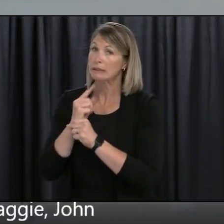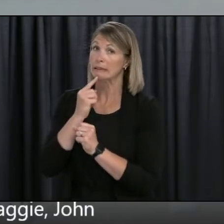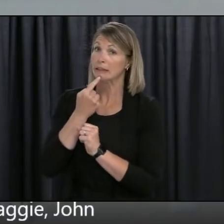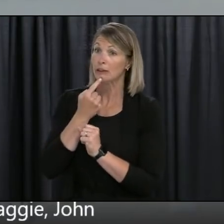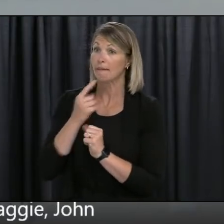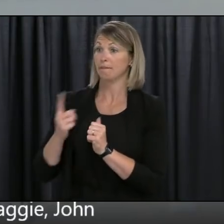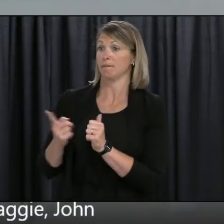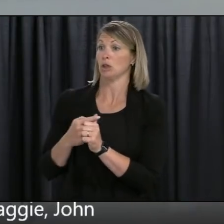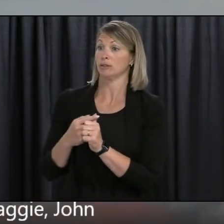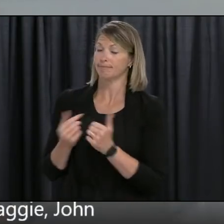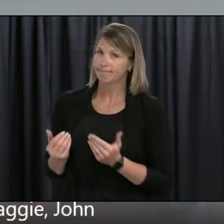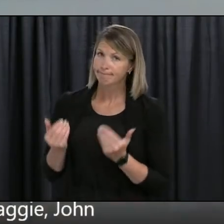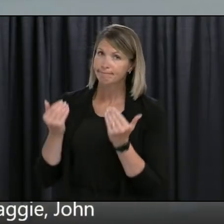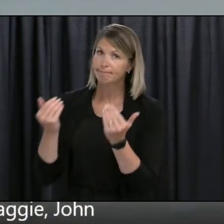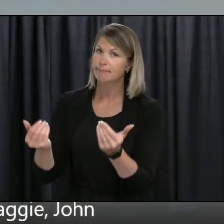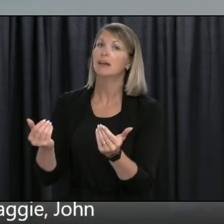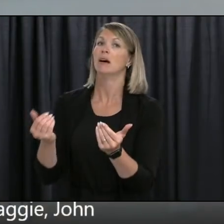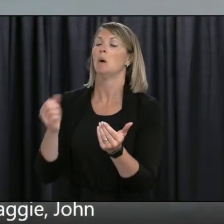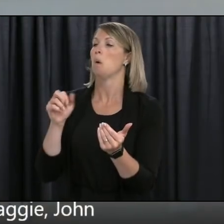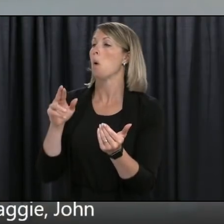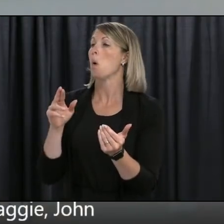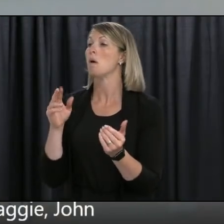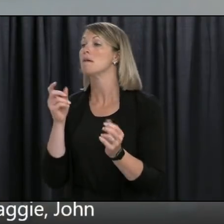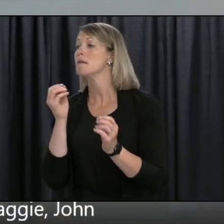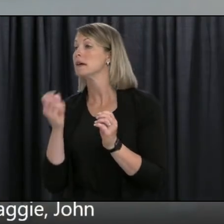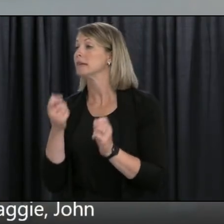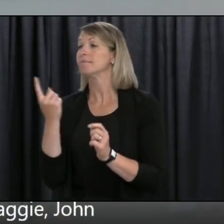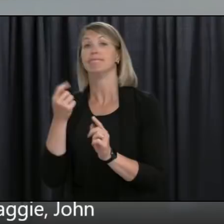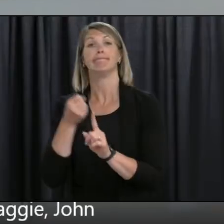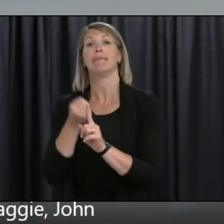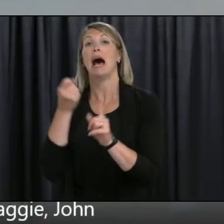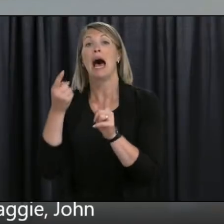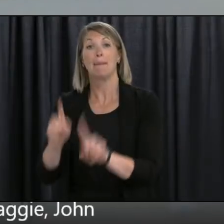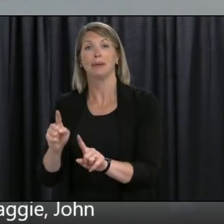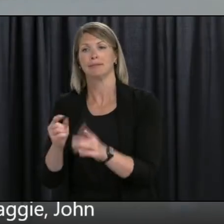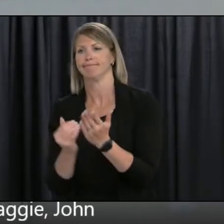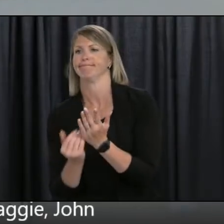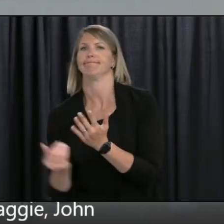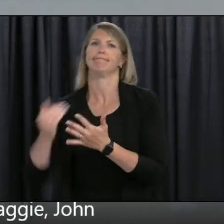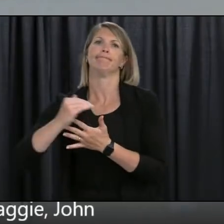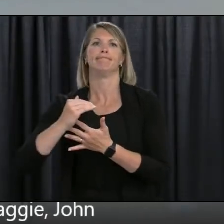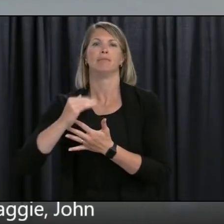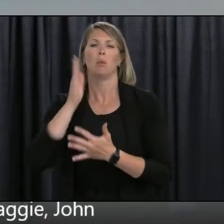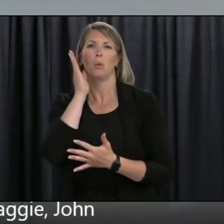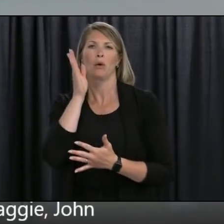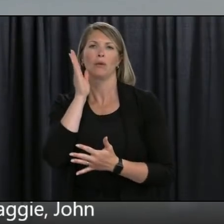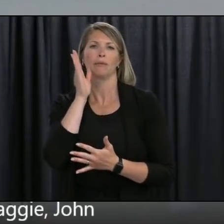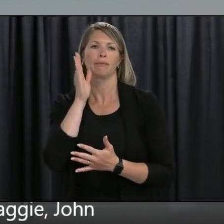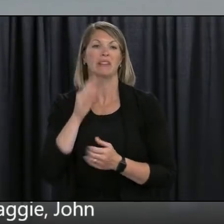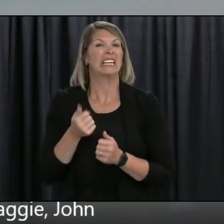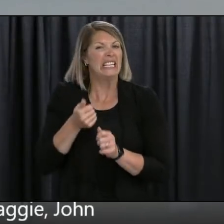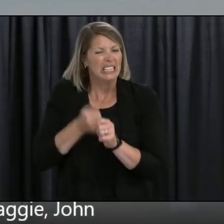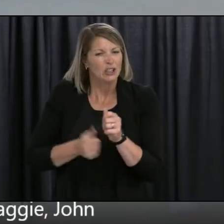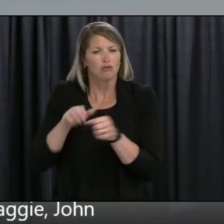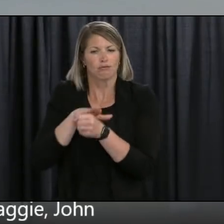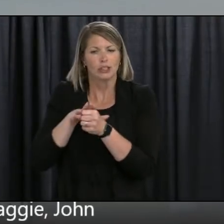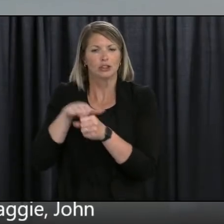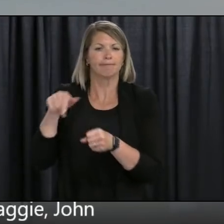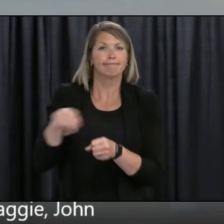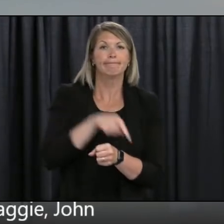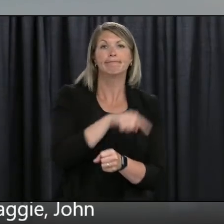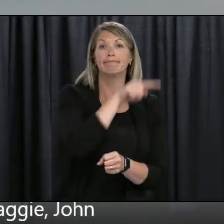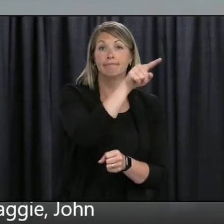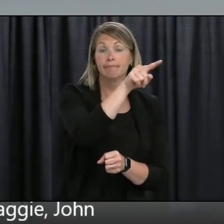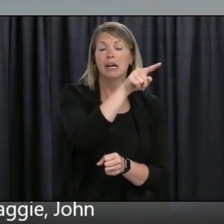that where that arose so they could be bumped up or moved. The RHAs and the specialists